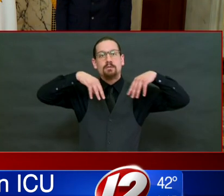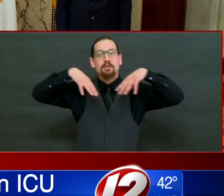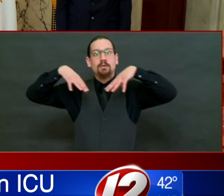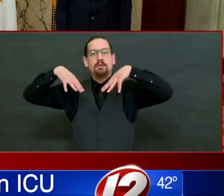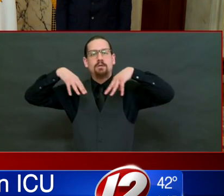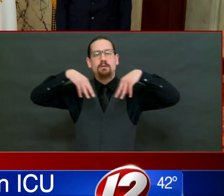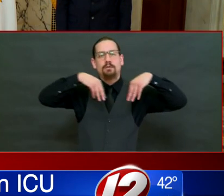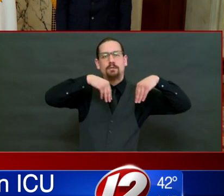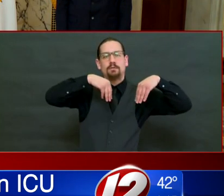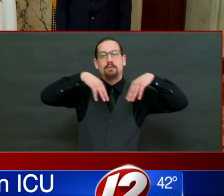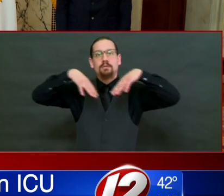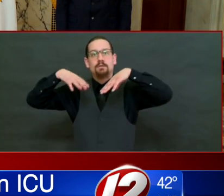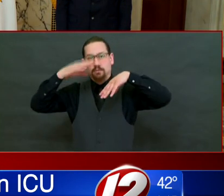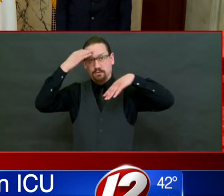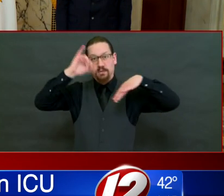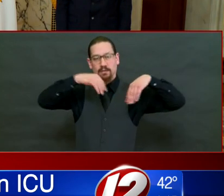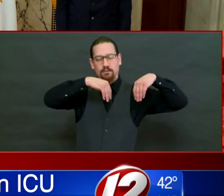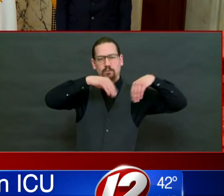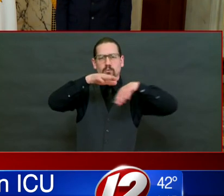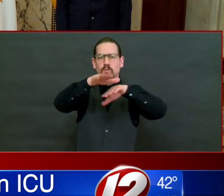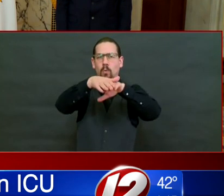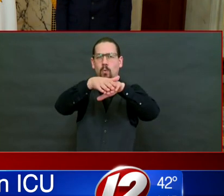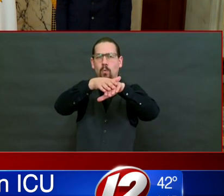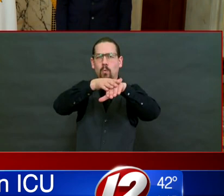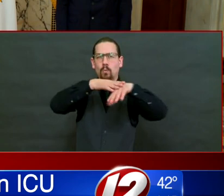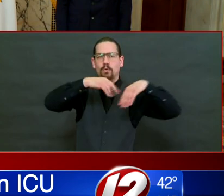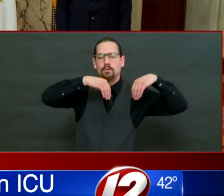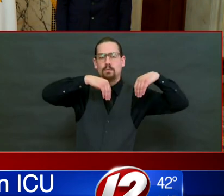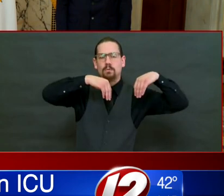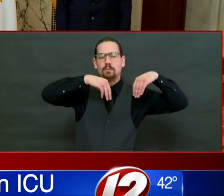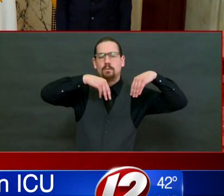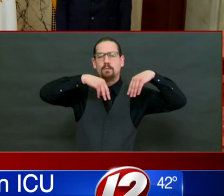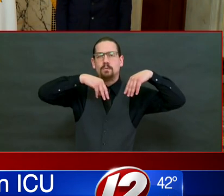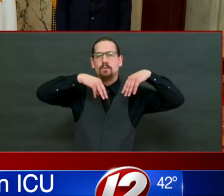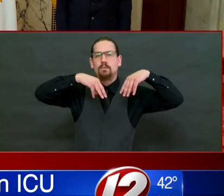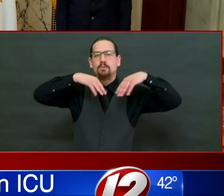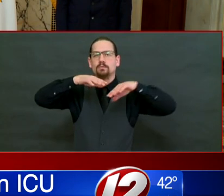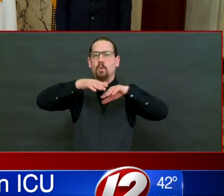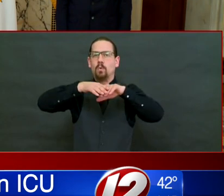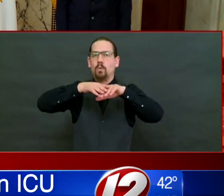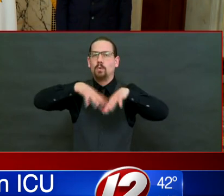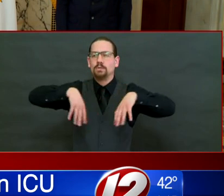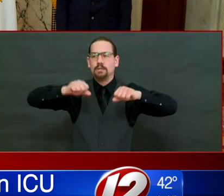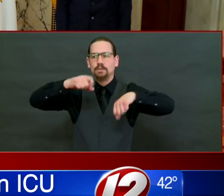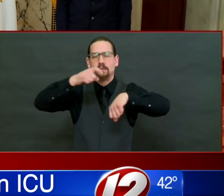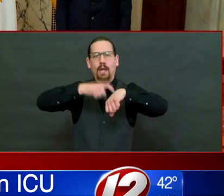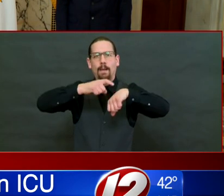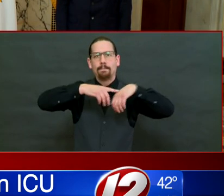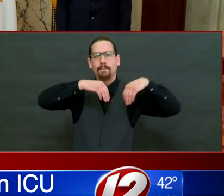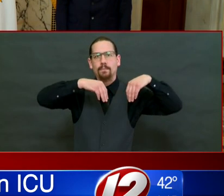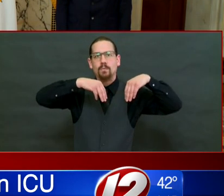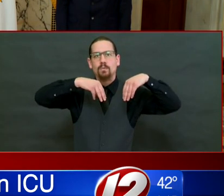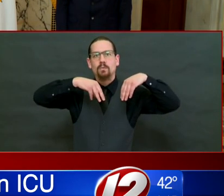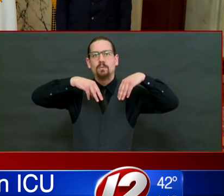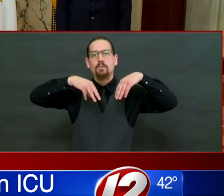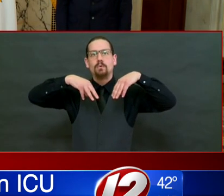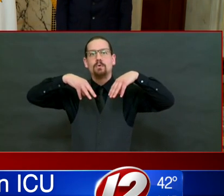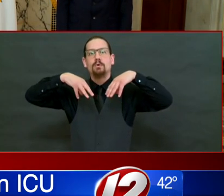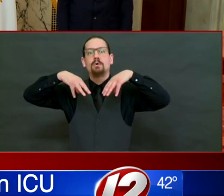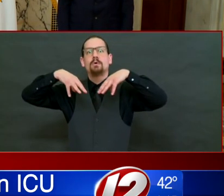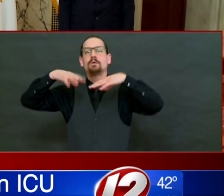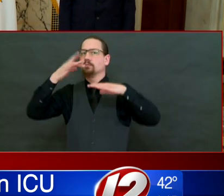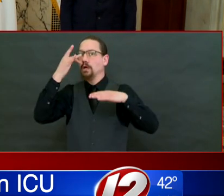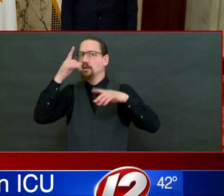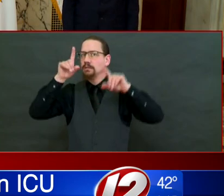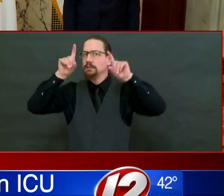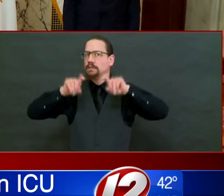flexibly, safely, and balancing public health with the very real needs that people have to get back to work and get a